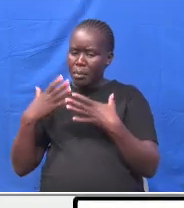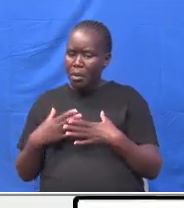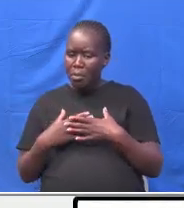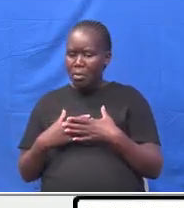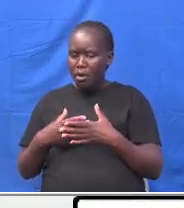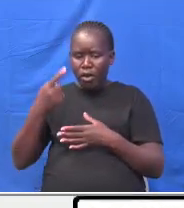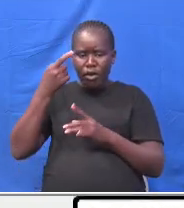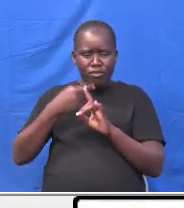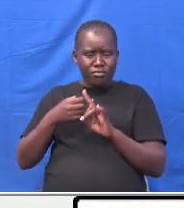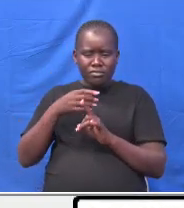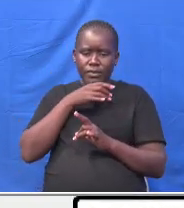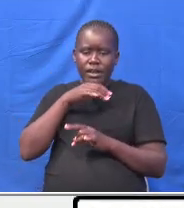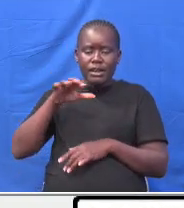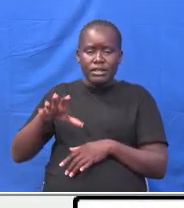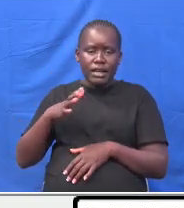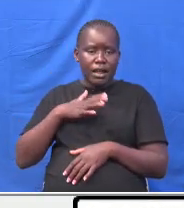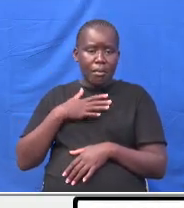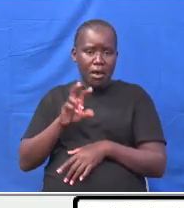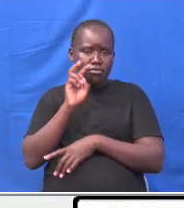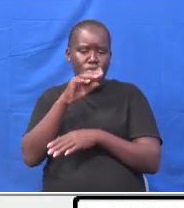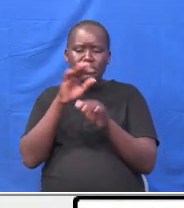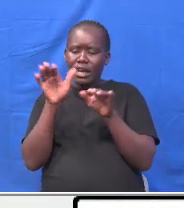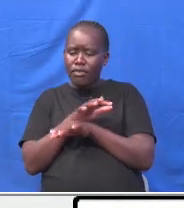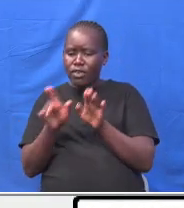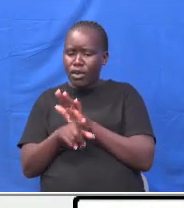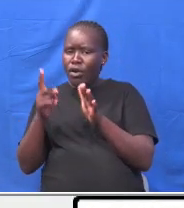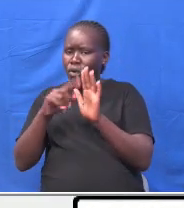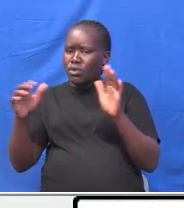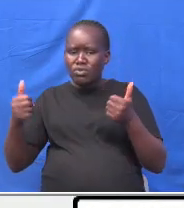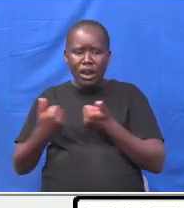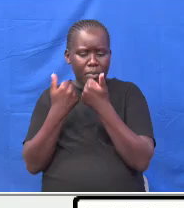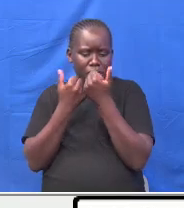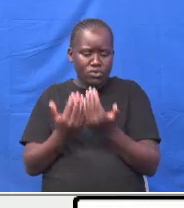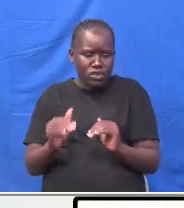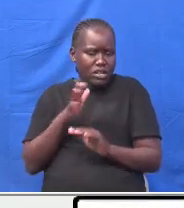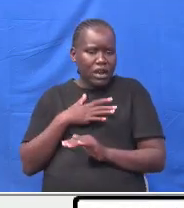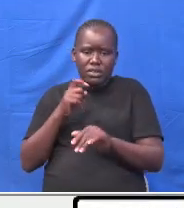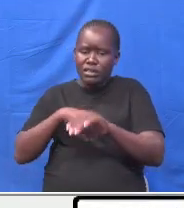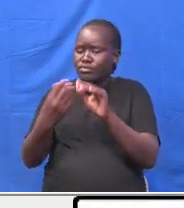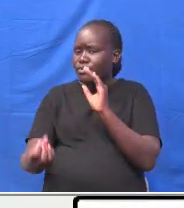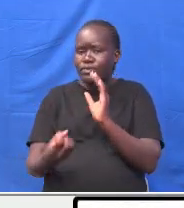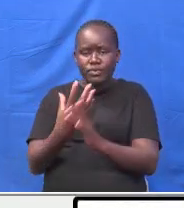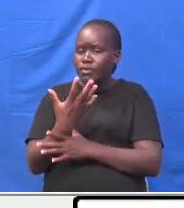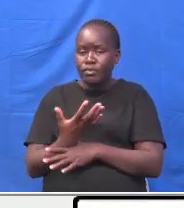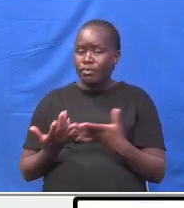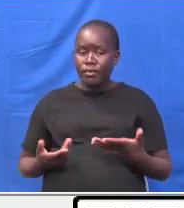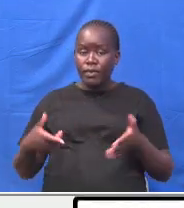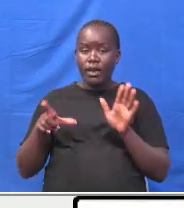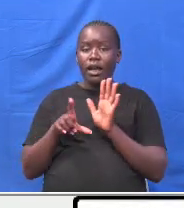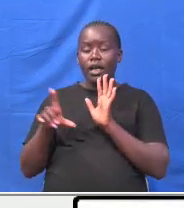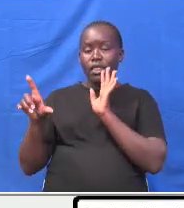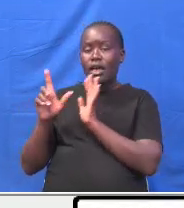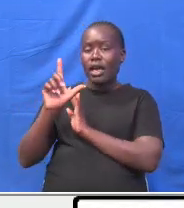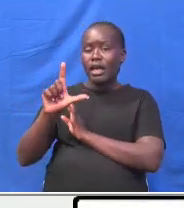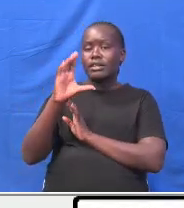was at home with his sons. My son watched all this. What happens to children, our children, as they're growing up, watching these things happening? Law Society of